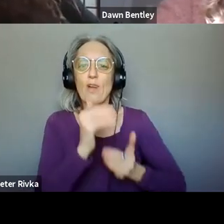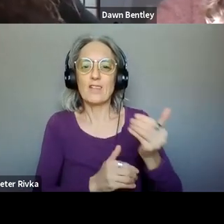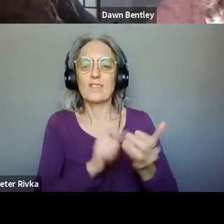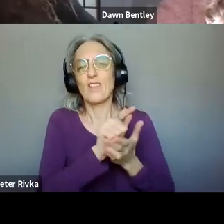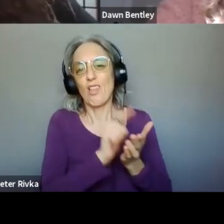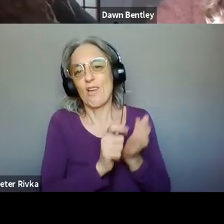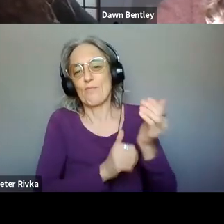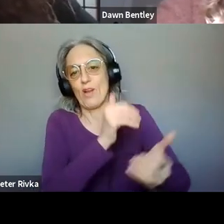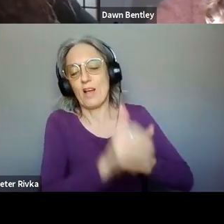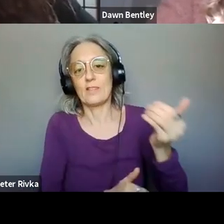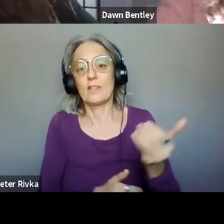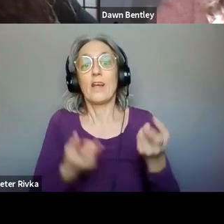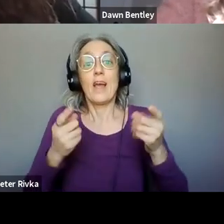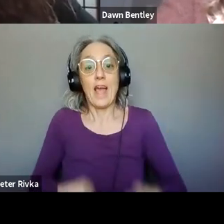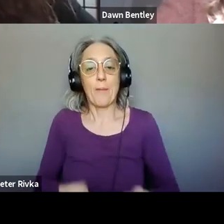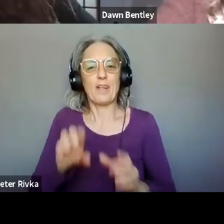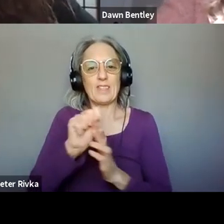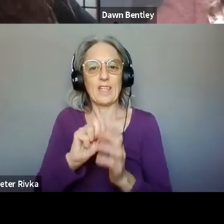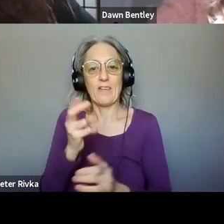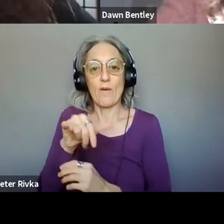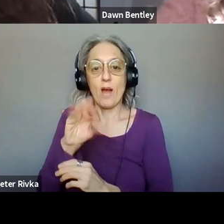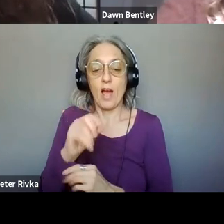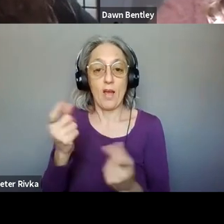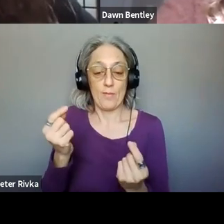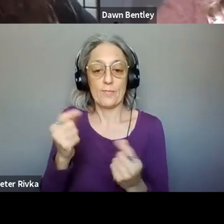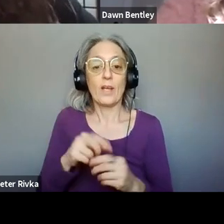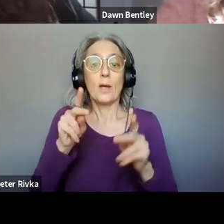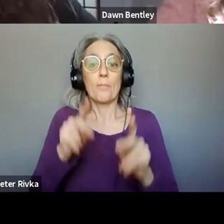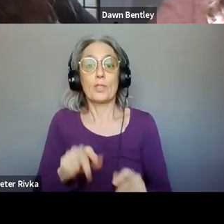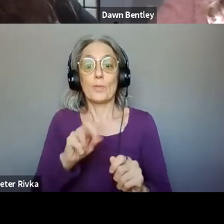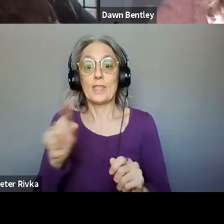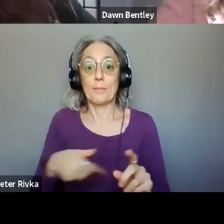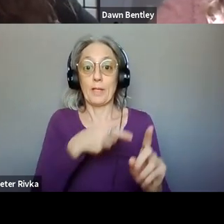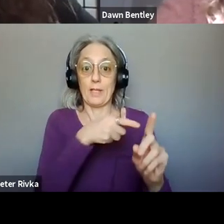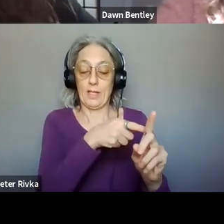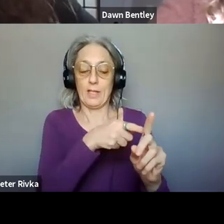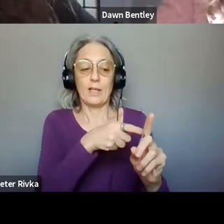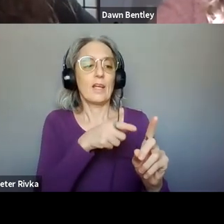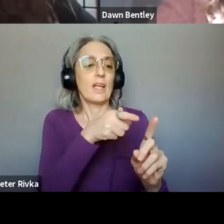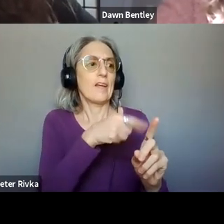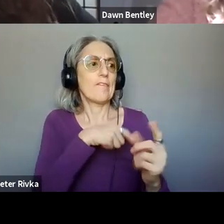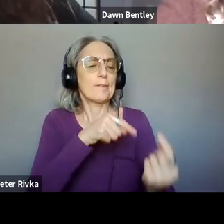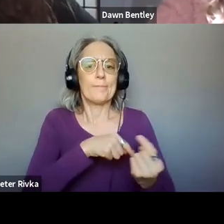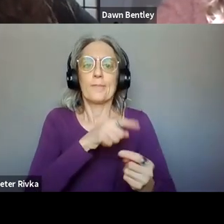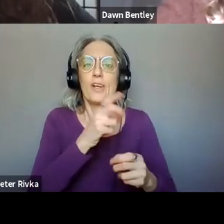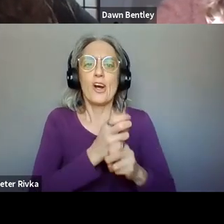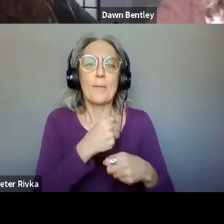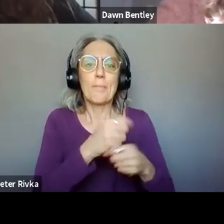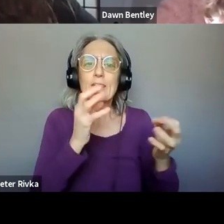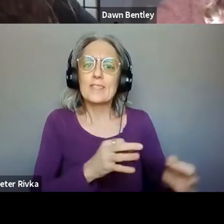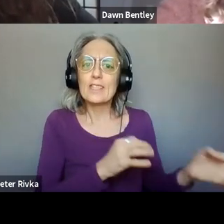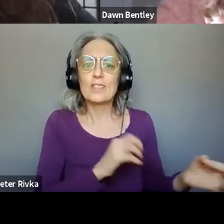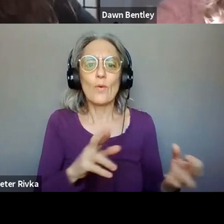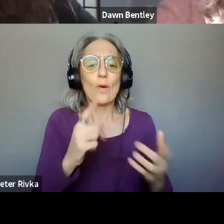Ohio that allows a person with a disability who has difficulty making decisions or making good and safe